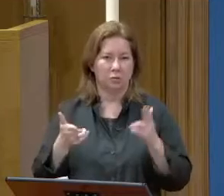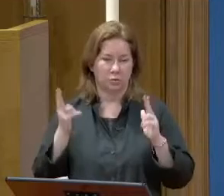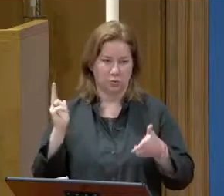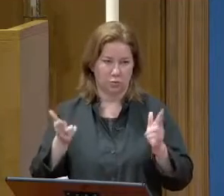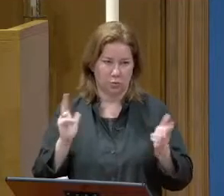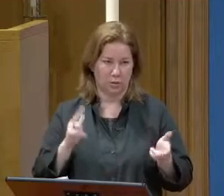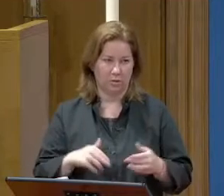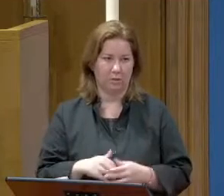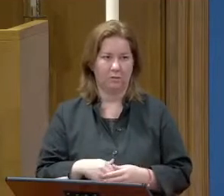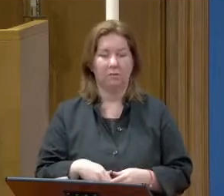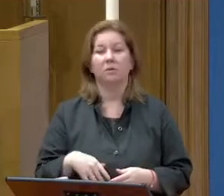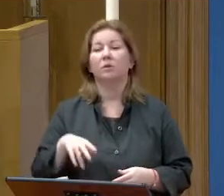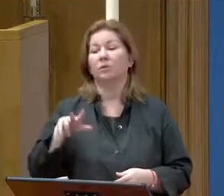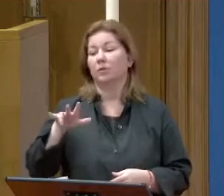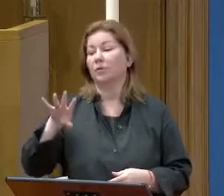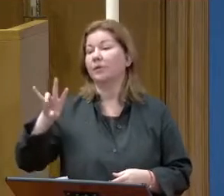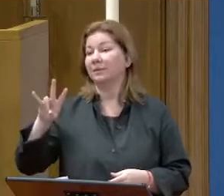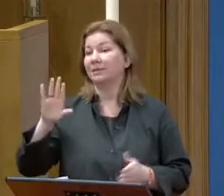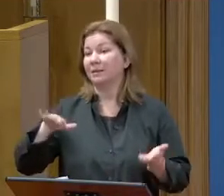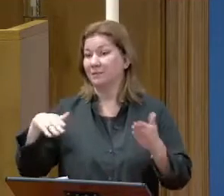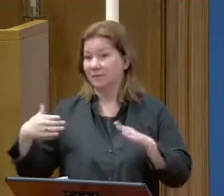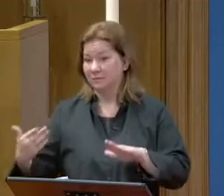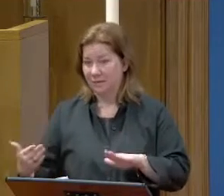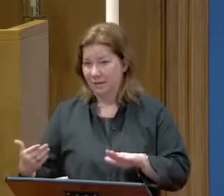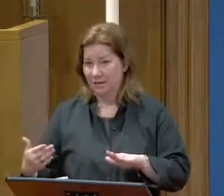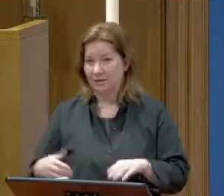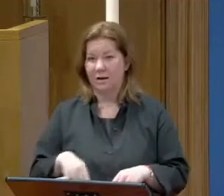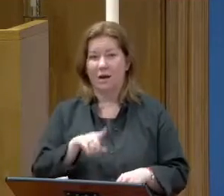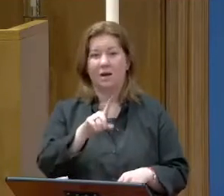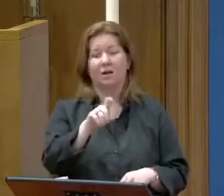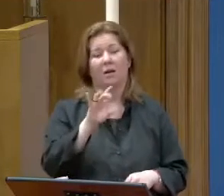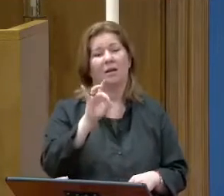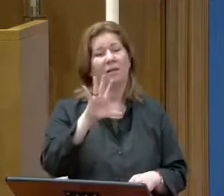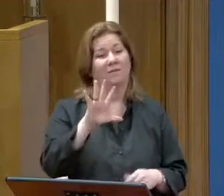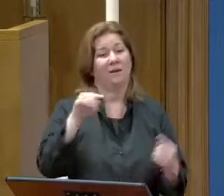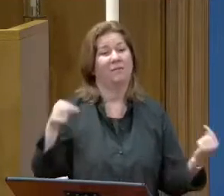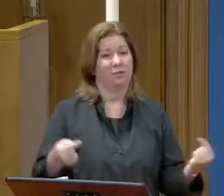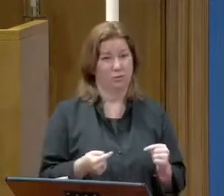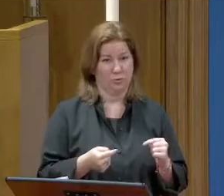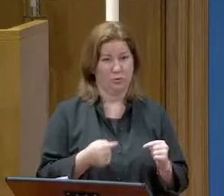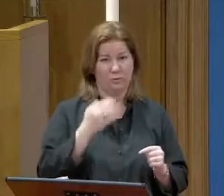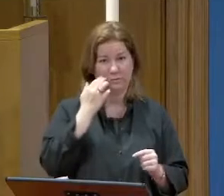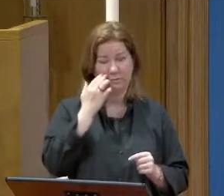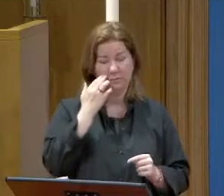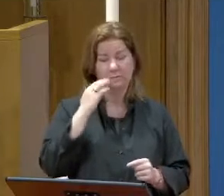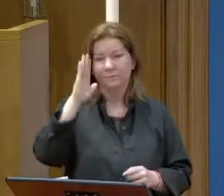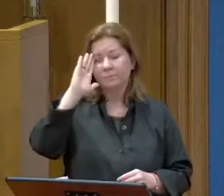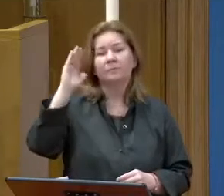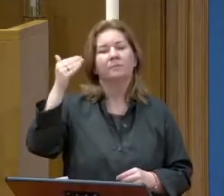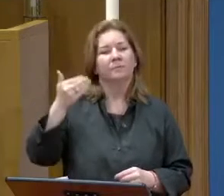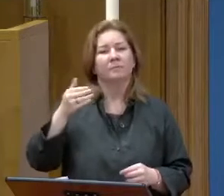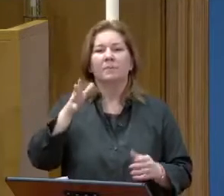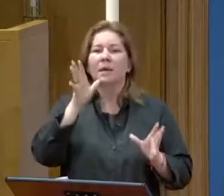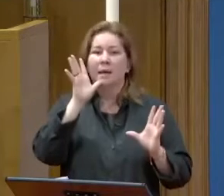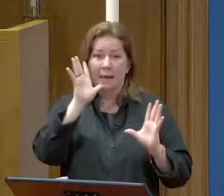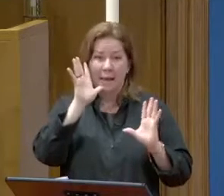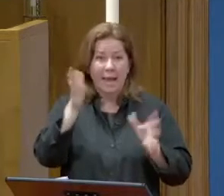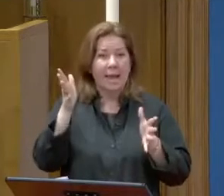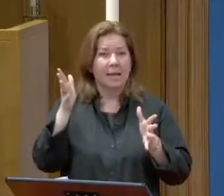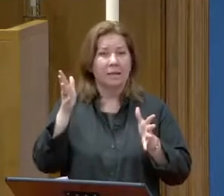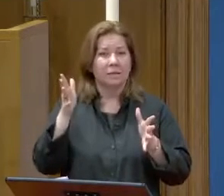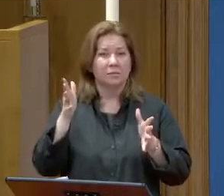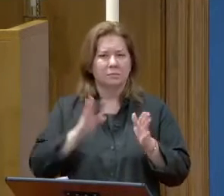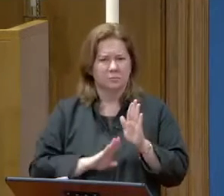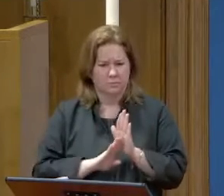leaving 37 dead and 185 injured. It seems that hatred is gaining